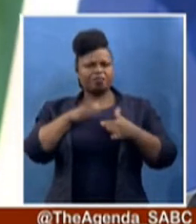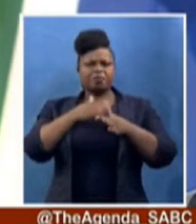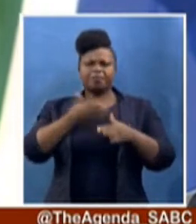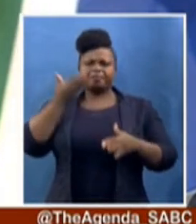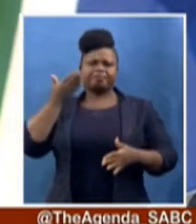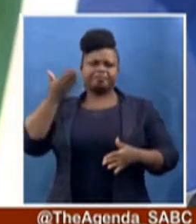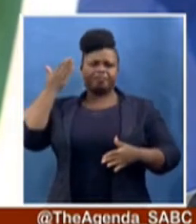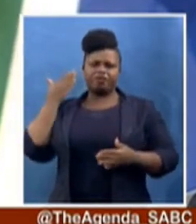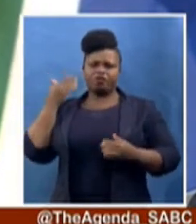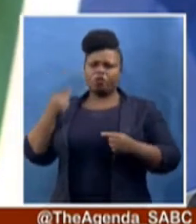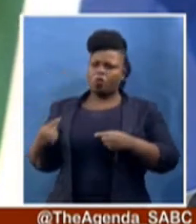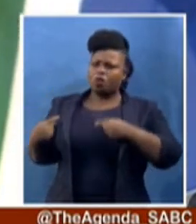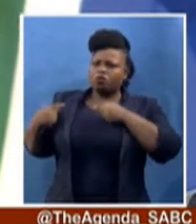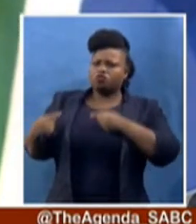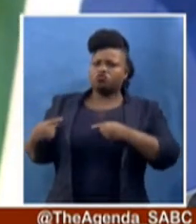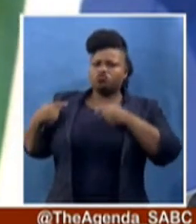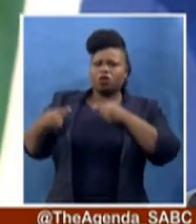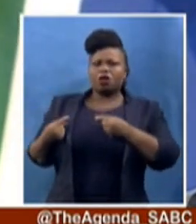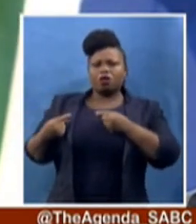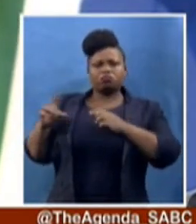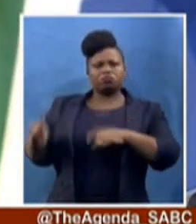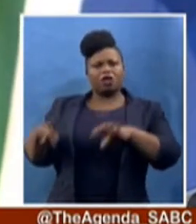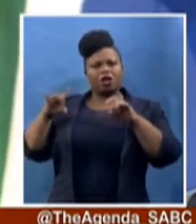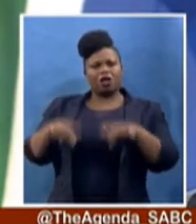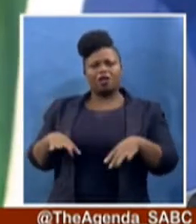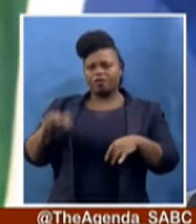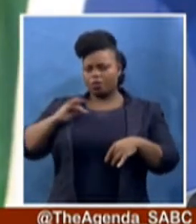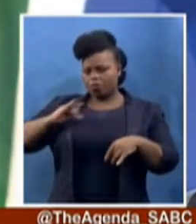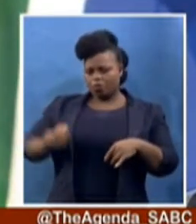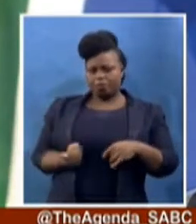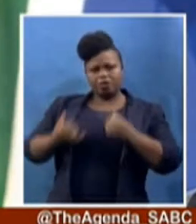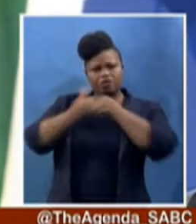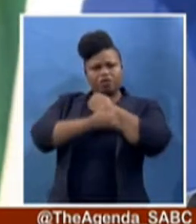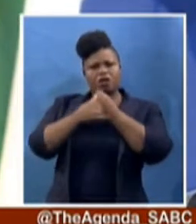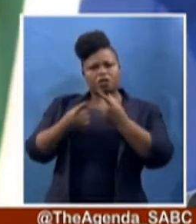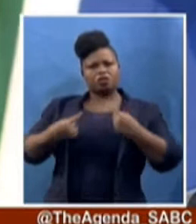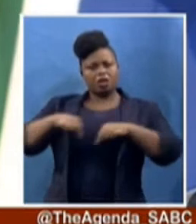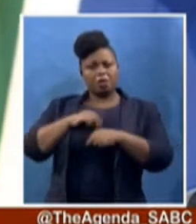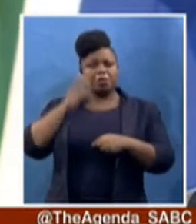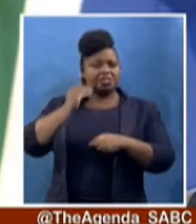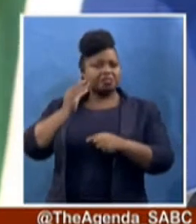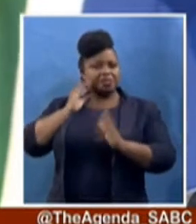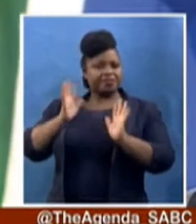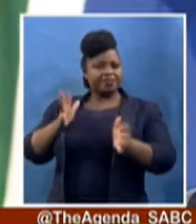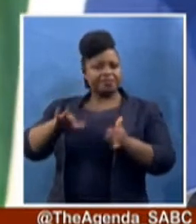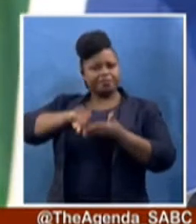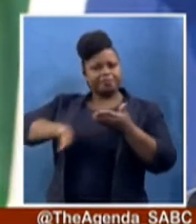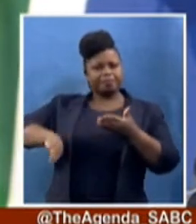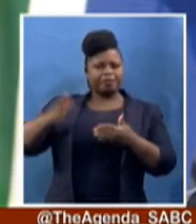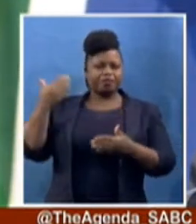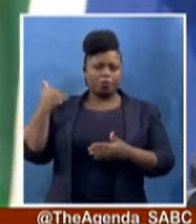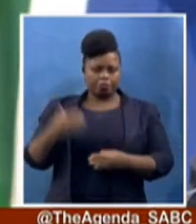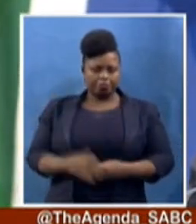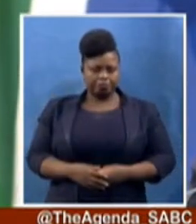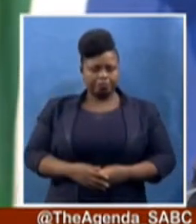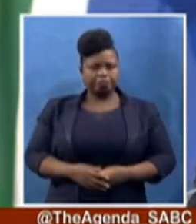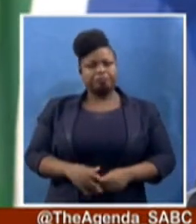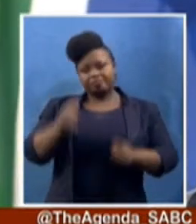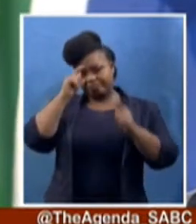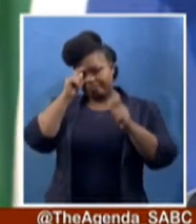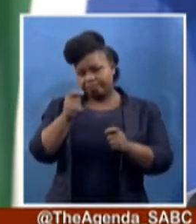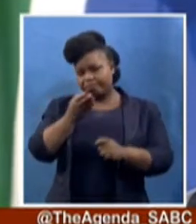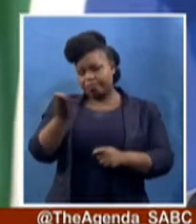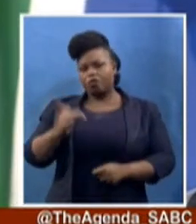of our country. In saluting the role played by women in our struggle, I am glad